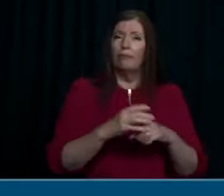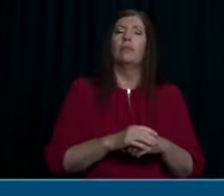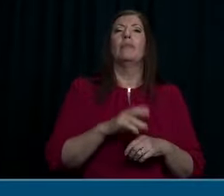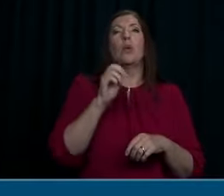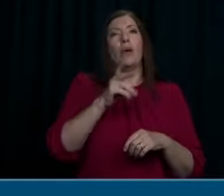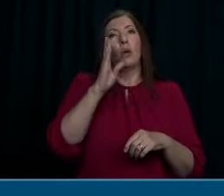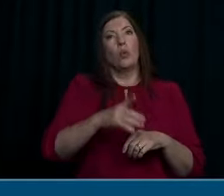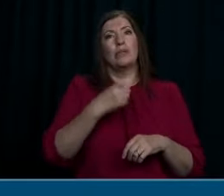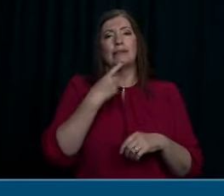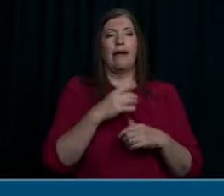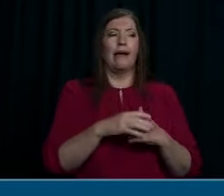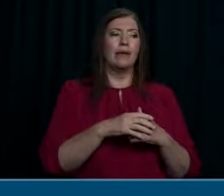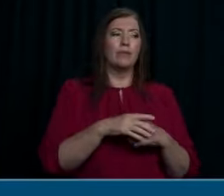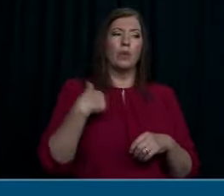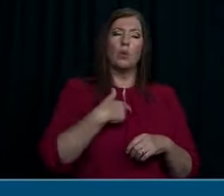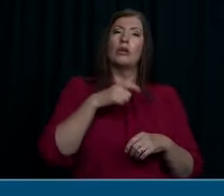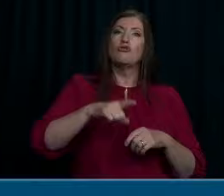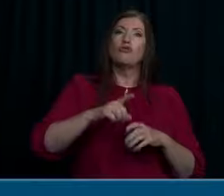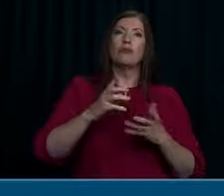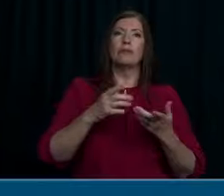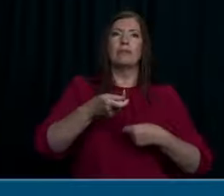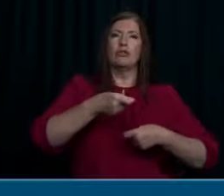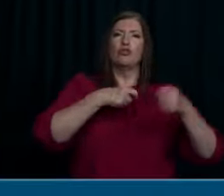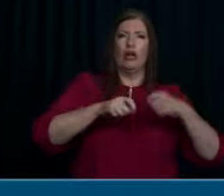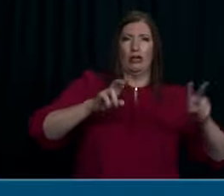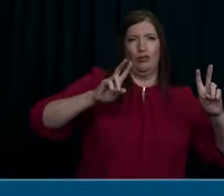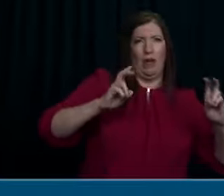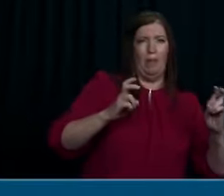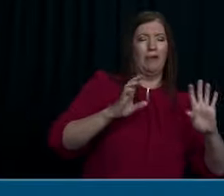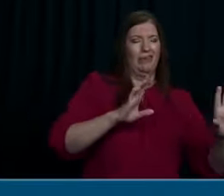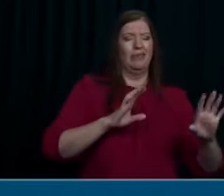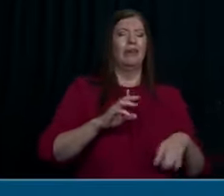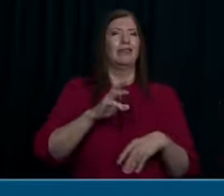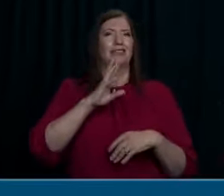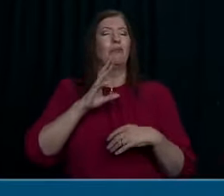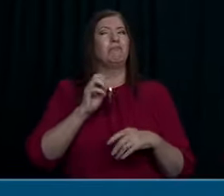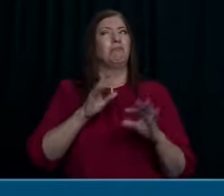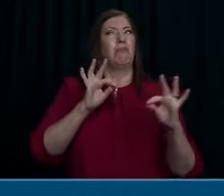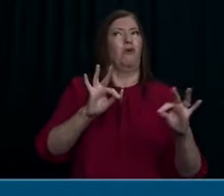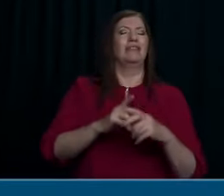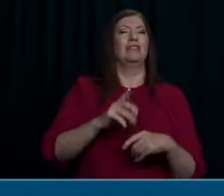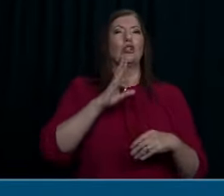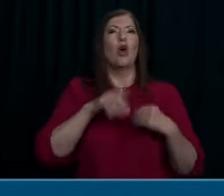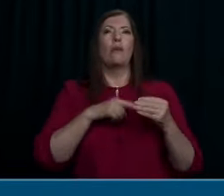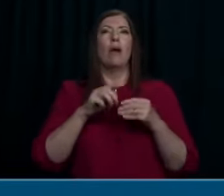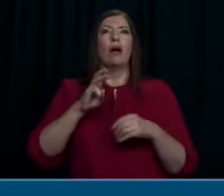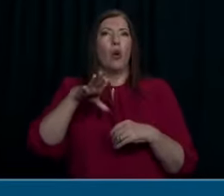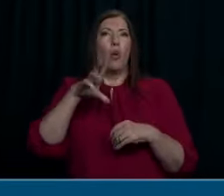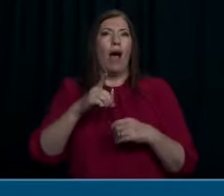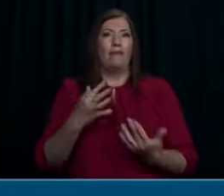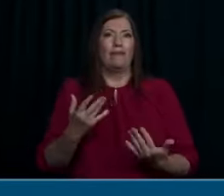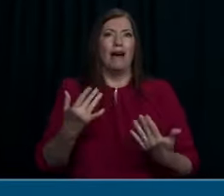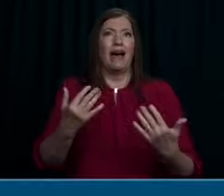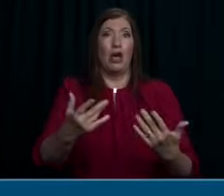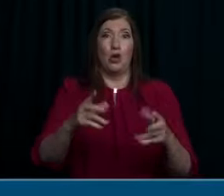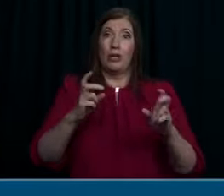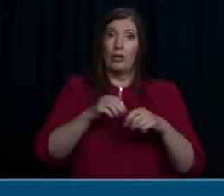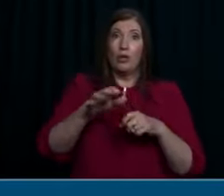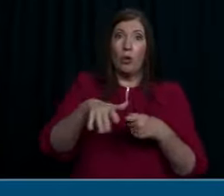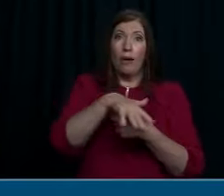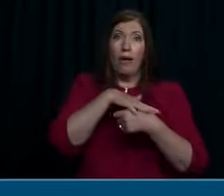would say we should shift topics. Let's go over to wildfire issues up in your area, because that's a